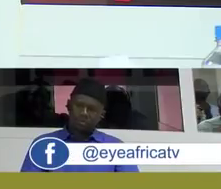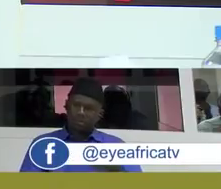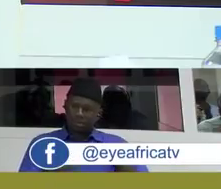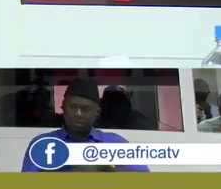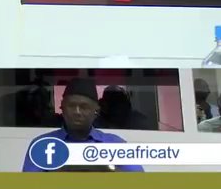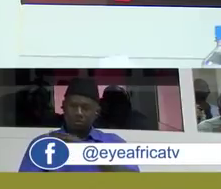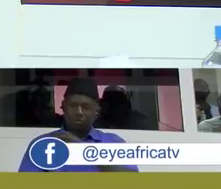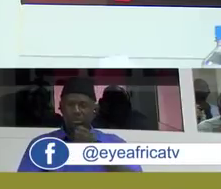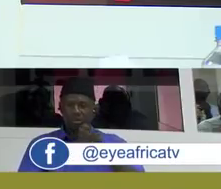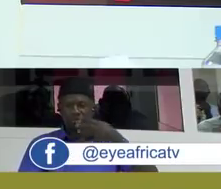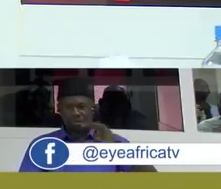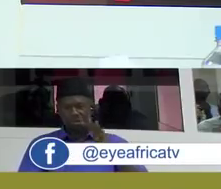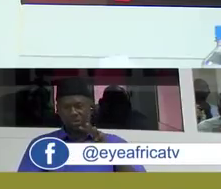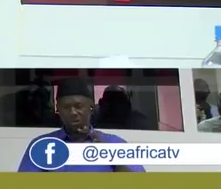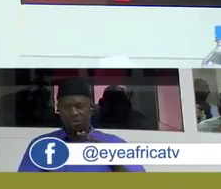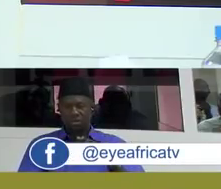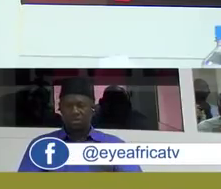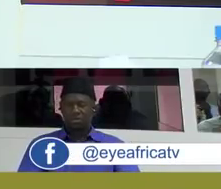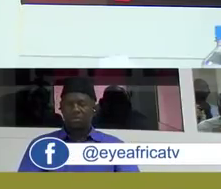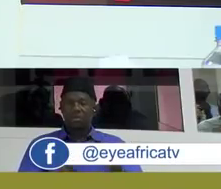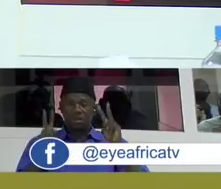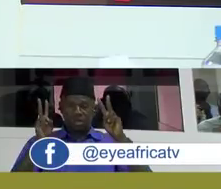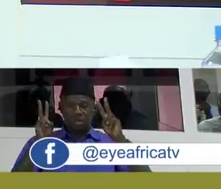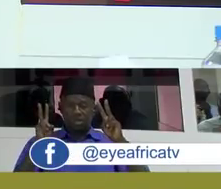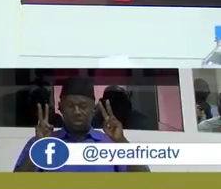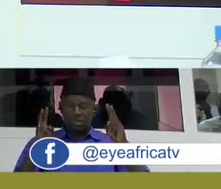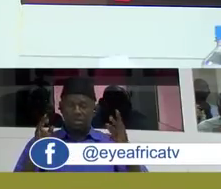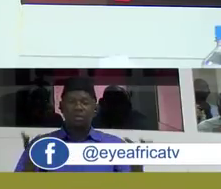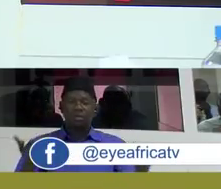Yahya Jammeh invited